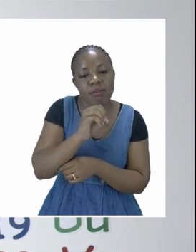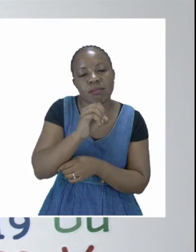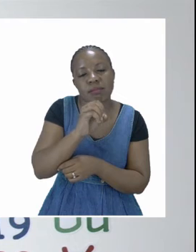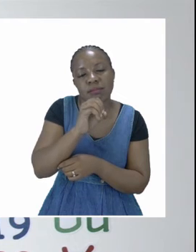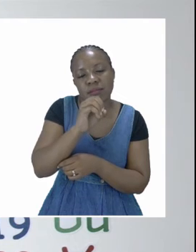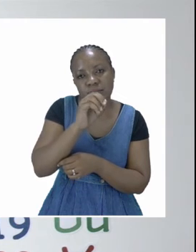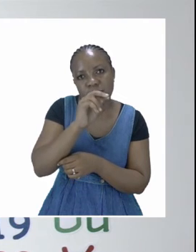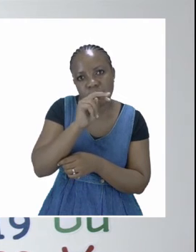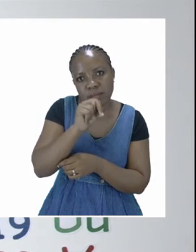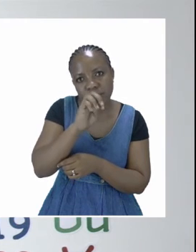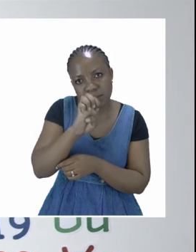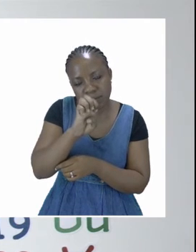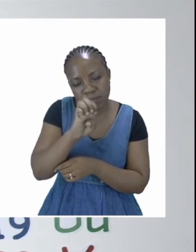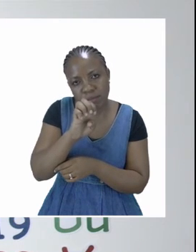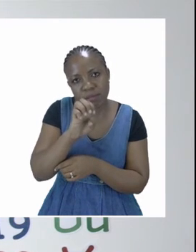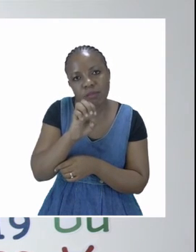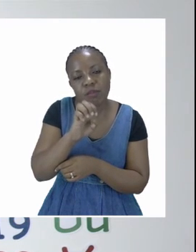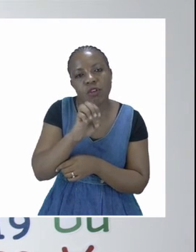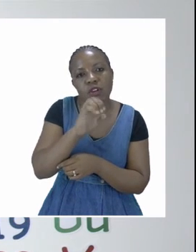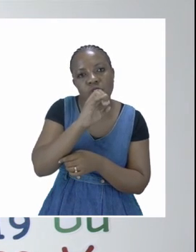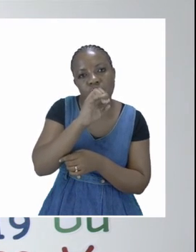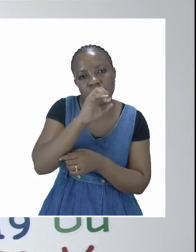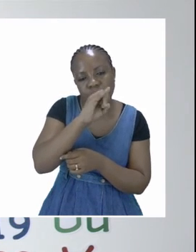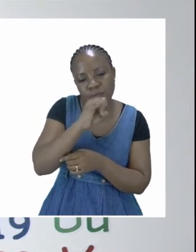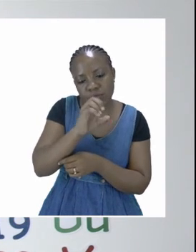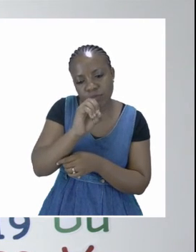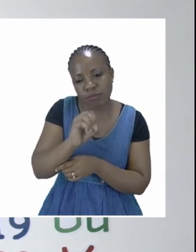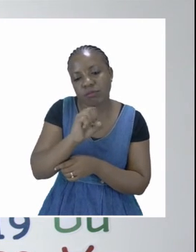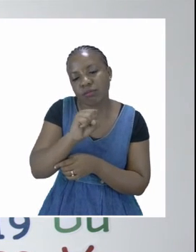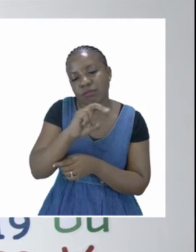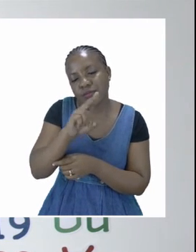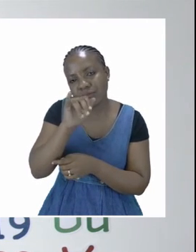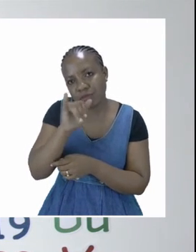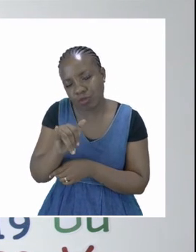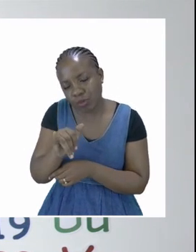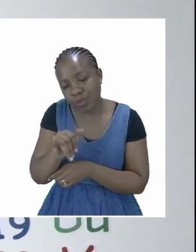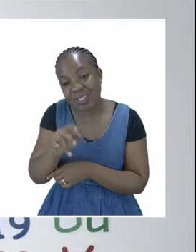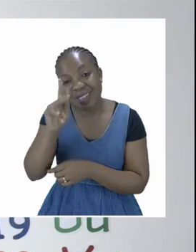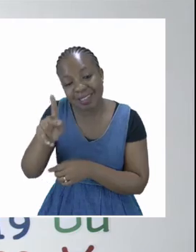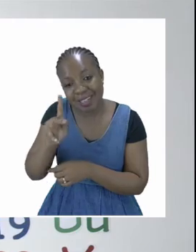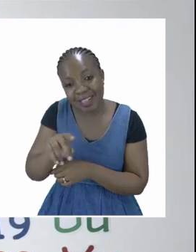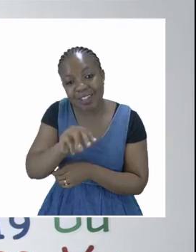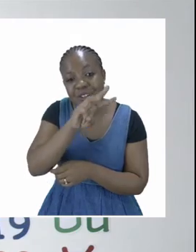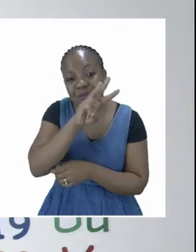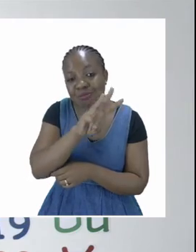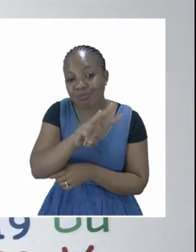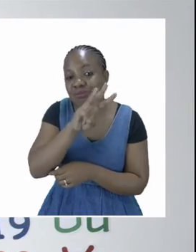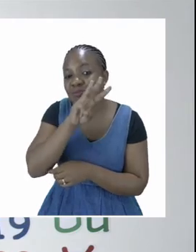For our last activity for this lesson, let us turn to page 14.